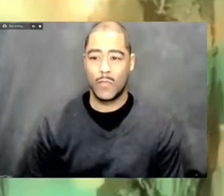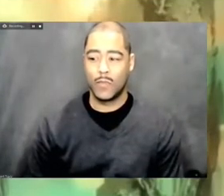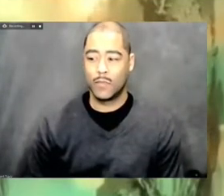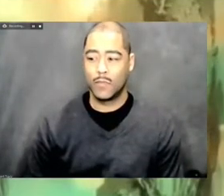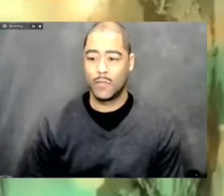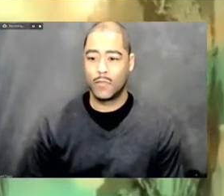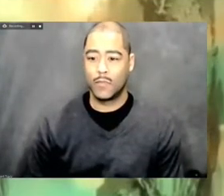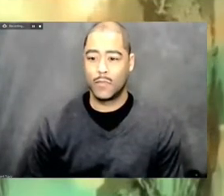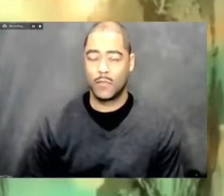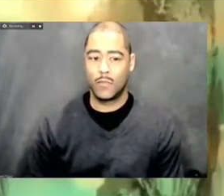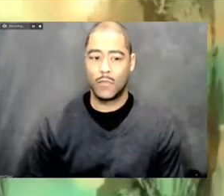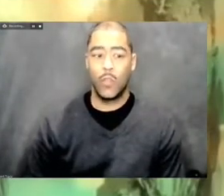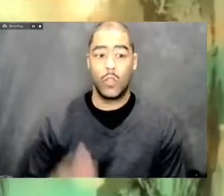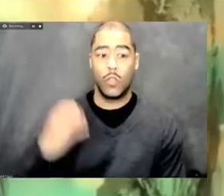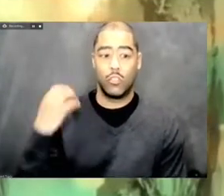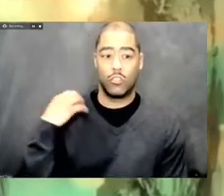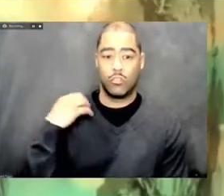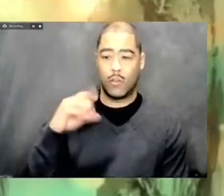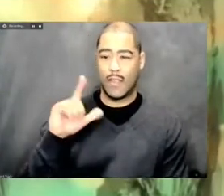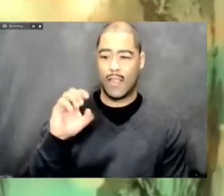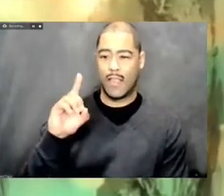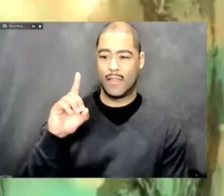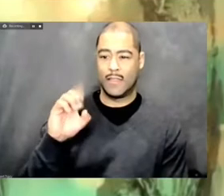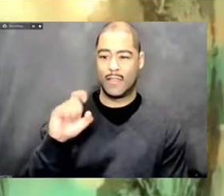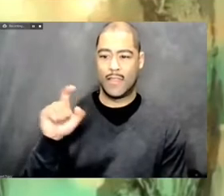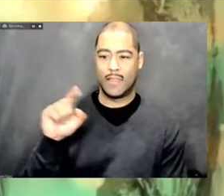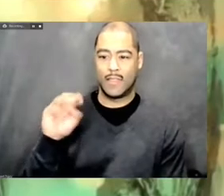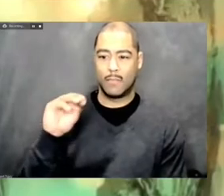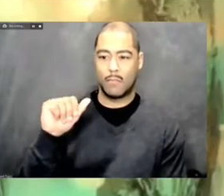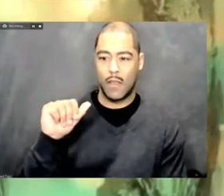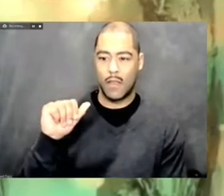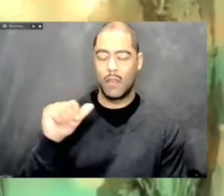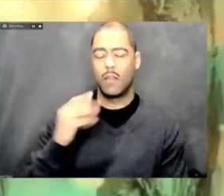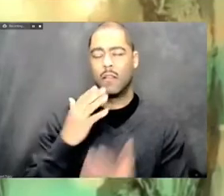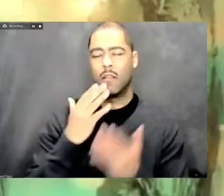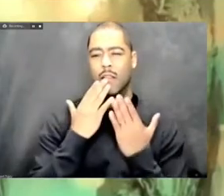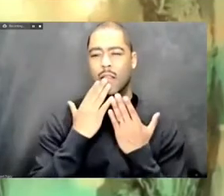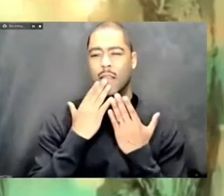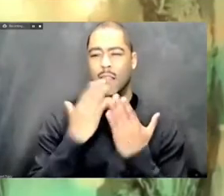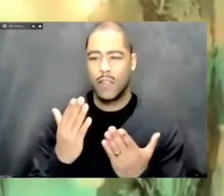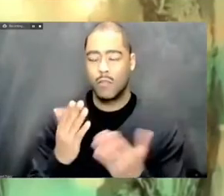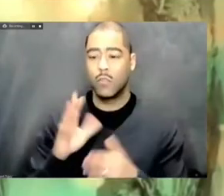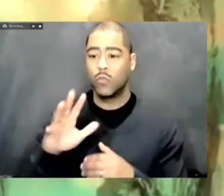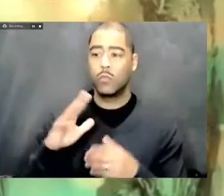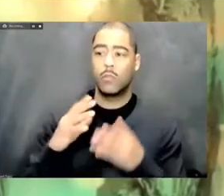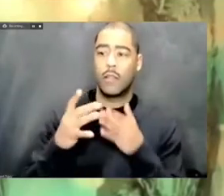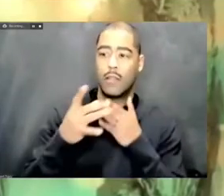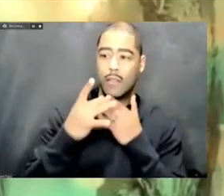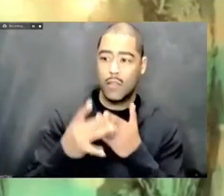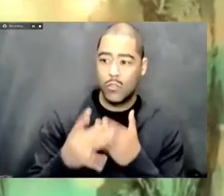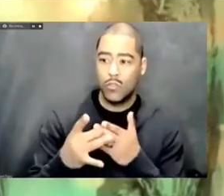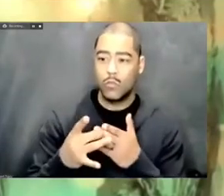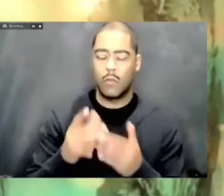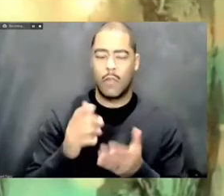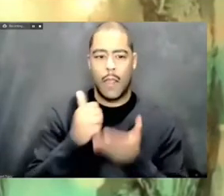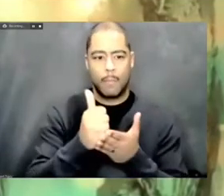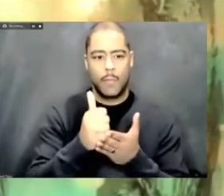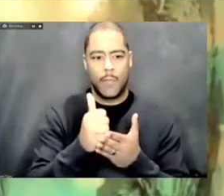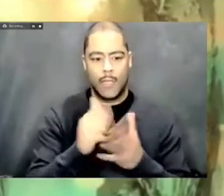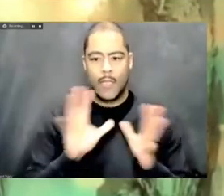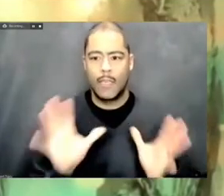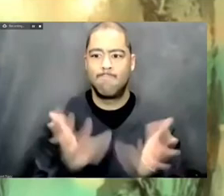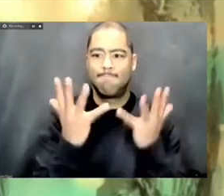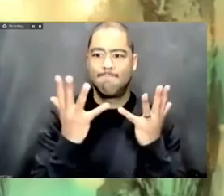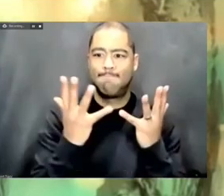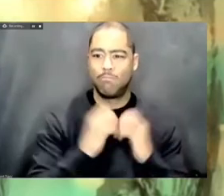Chair Ledesma, we can't thank you so much for your amazing leadership to really make Poetry Out Loud a success. And I'd like to